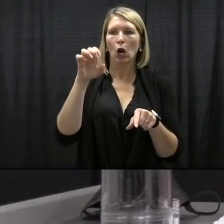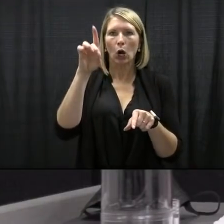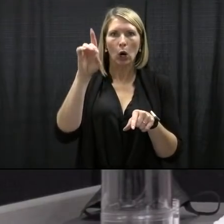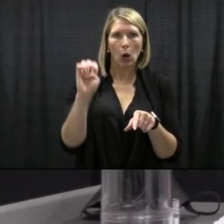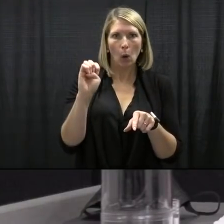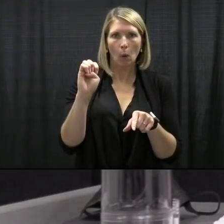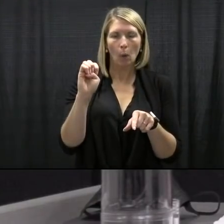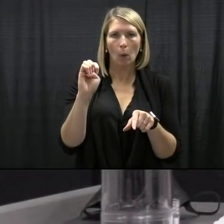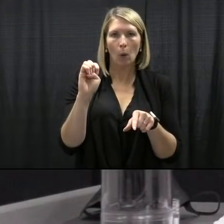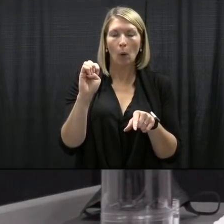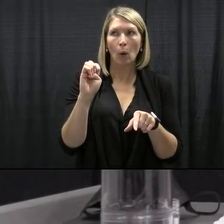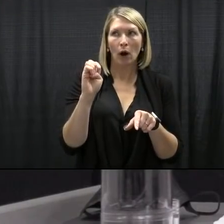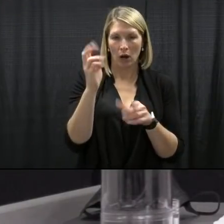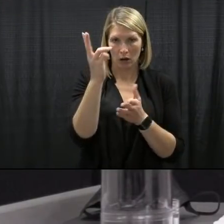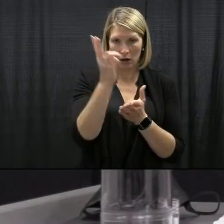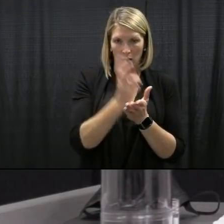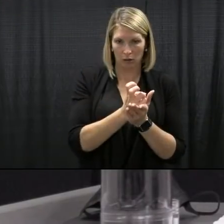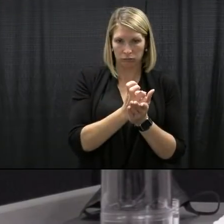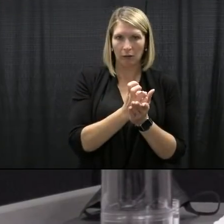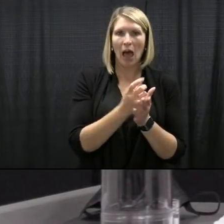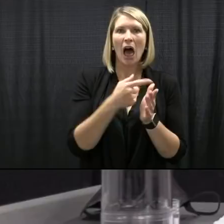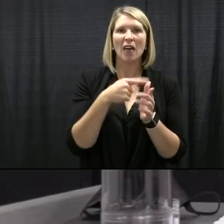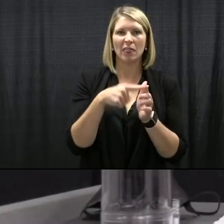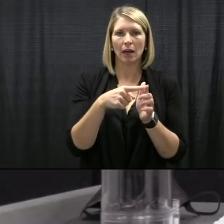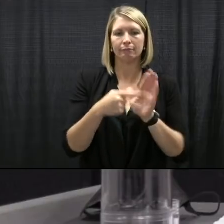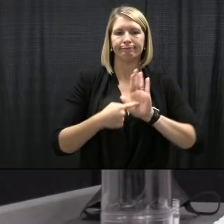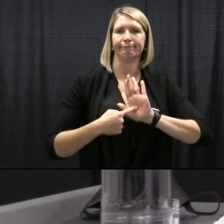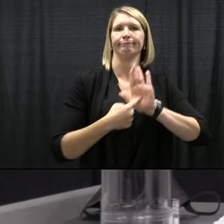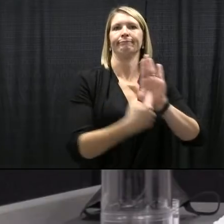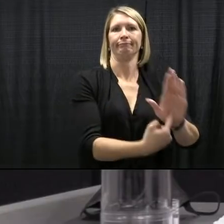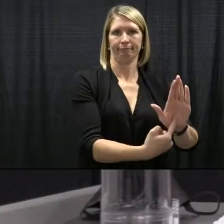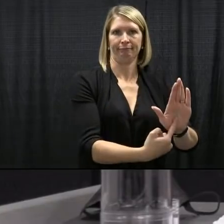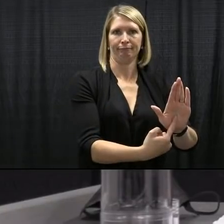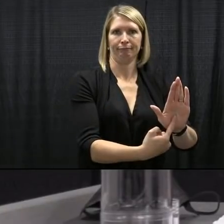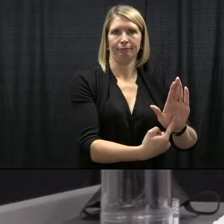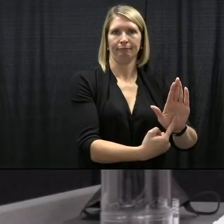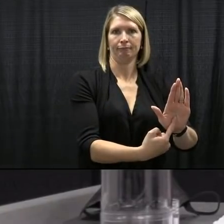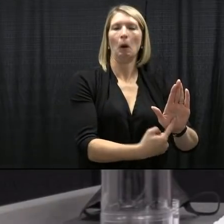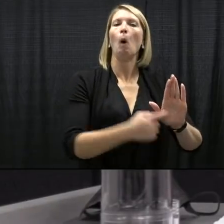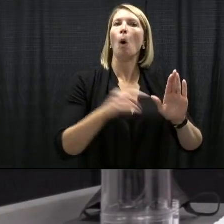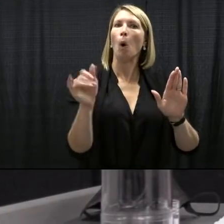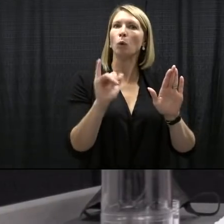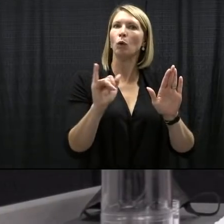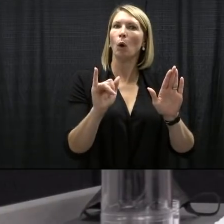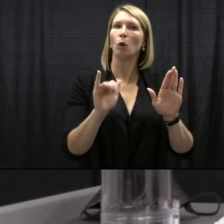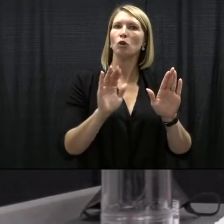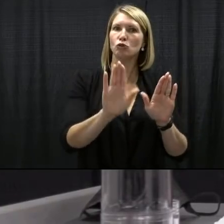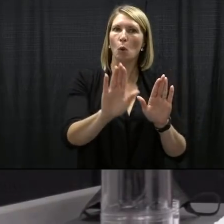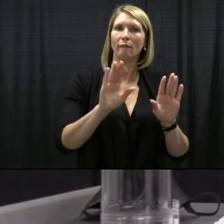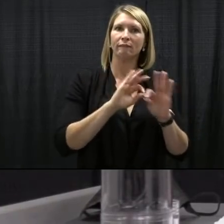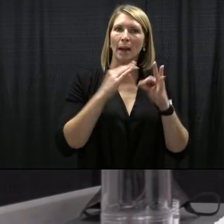for presentation at a business or venue. It will also have the ability to store multiple family member records.